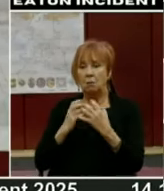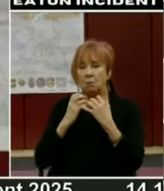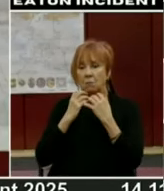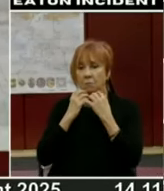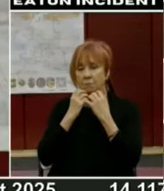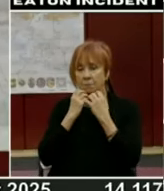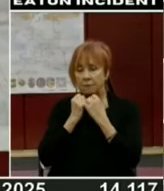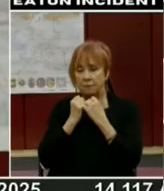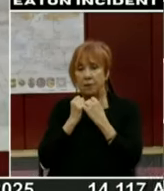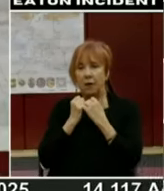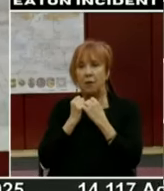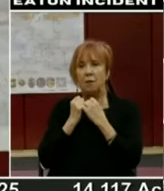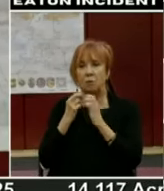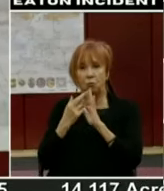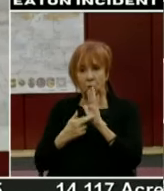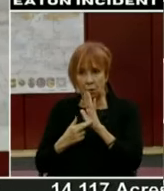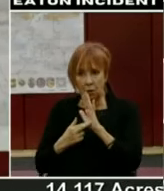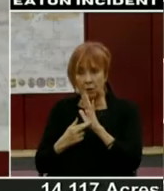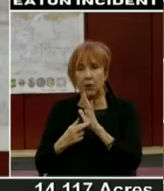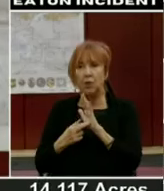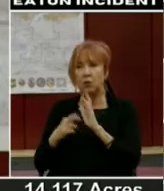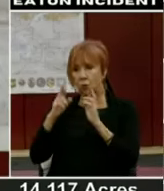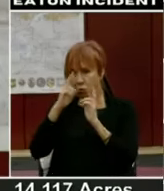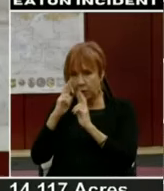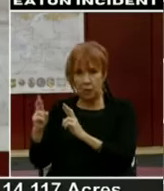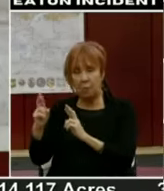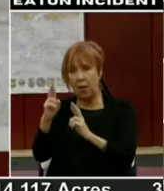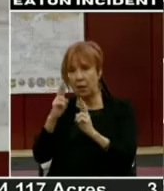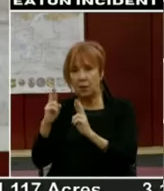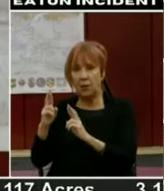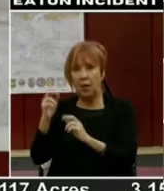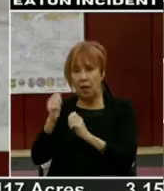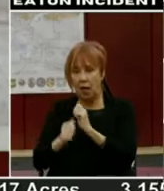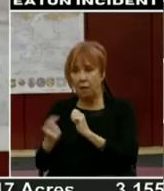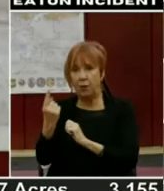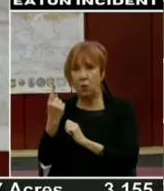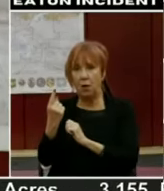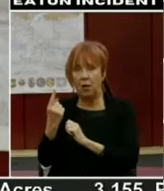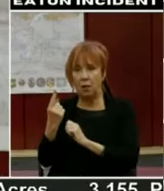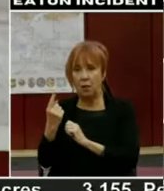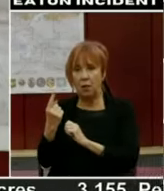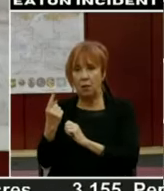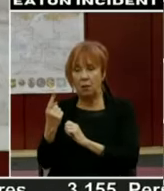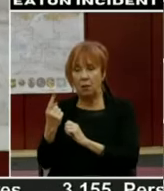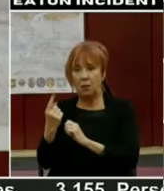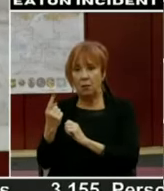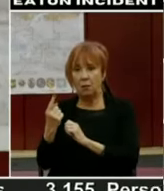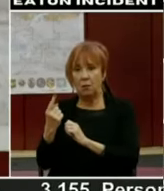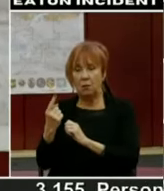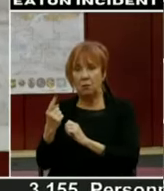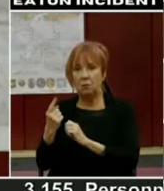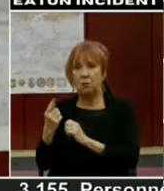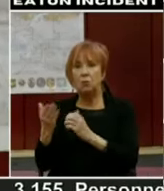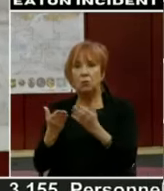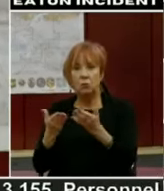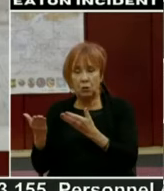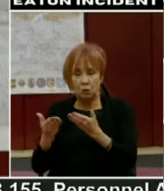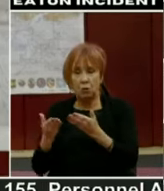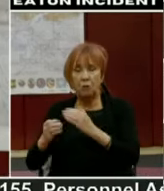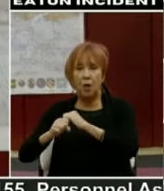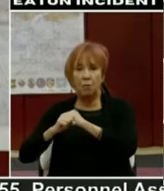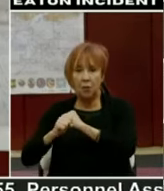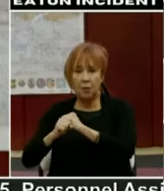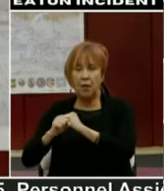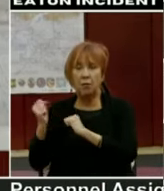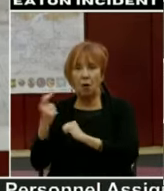We rely on the faith of the community and the backing of the community to do our jobs, and the laws and order in place